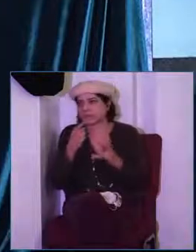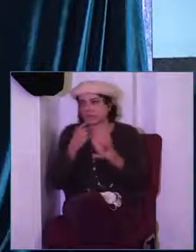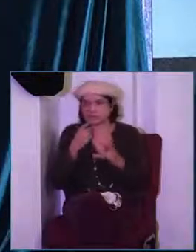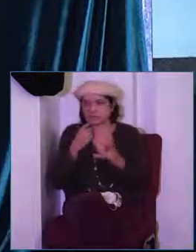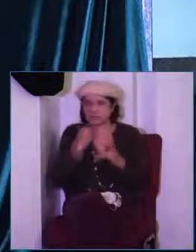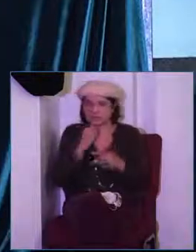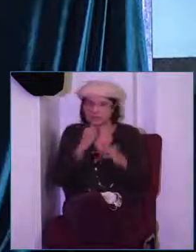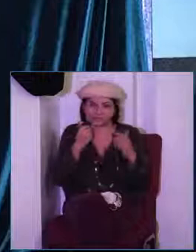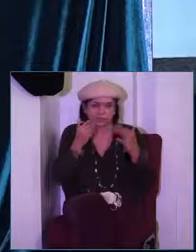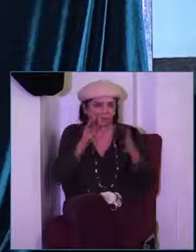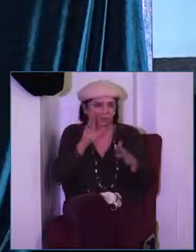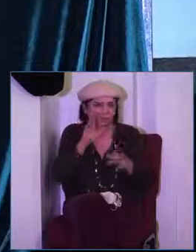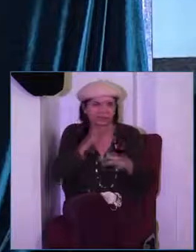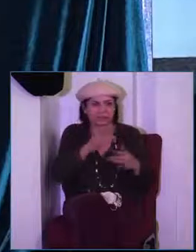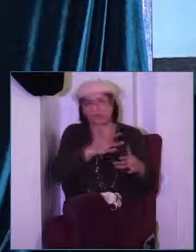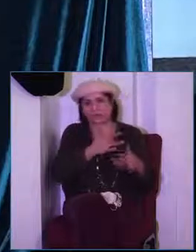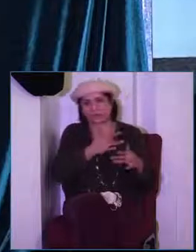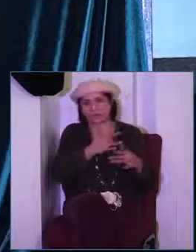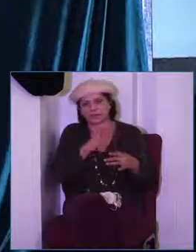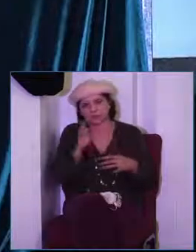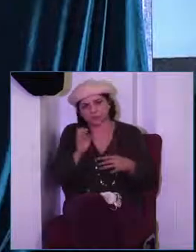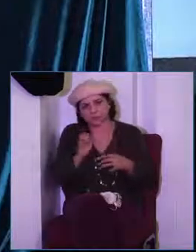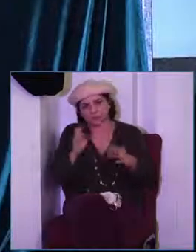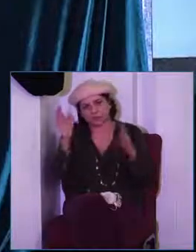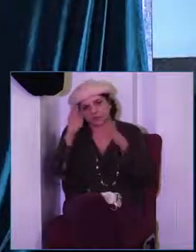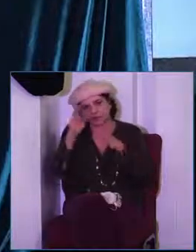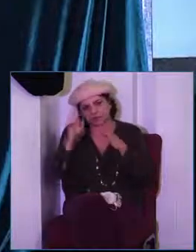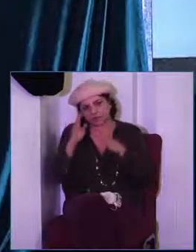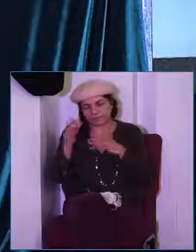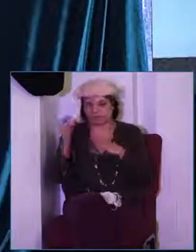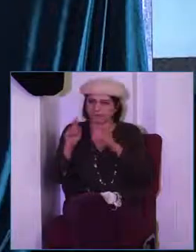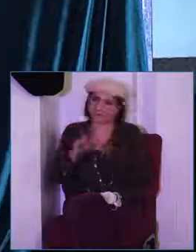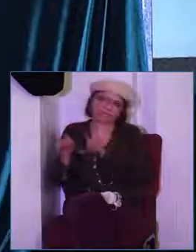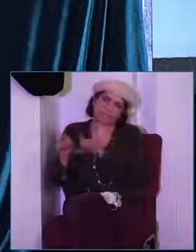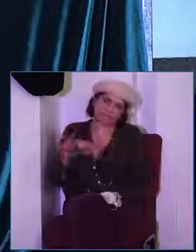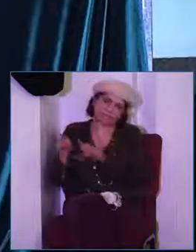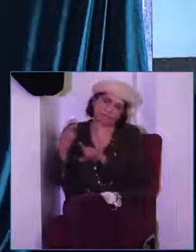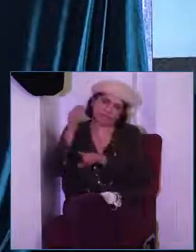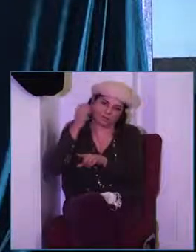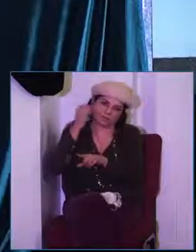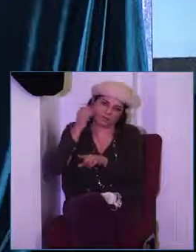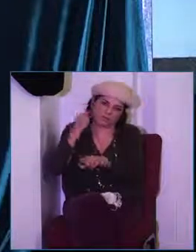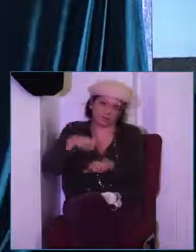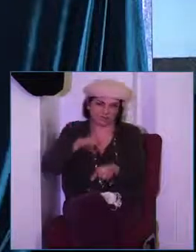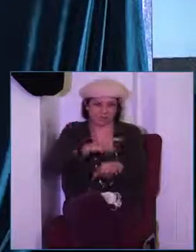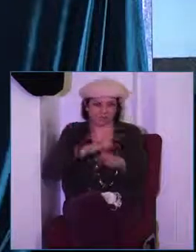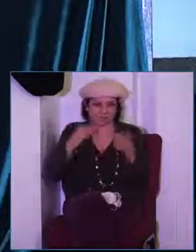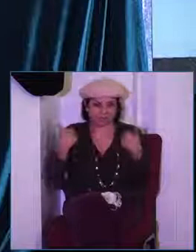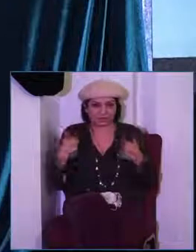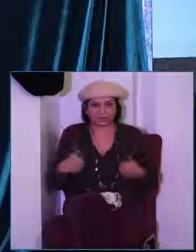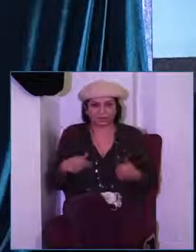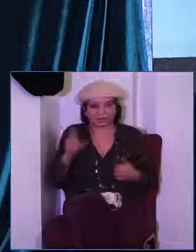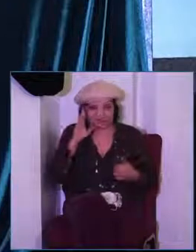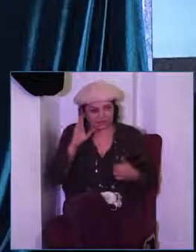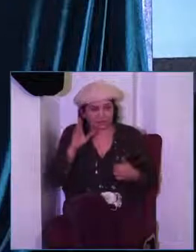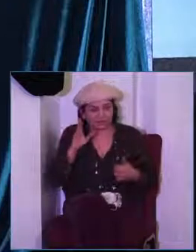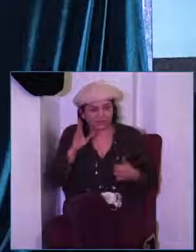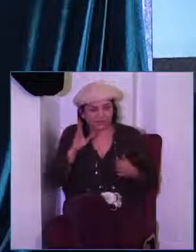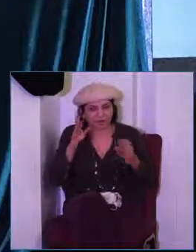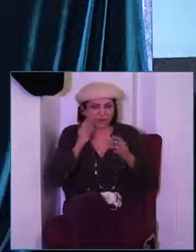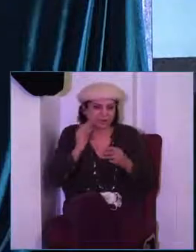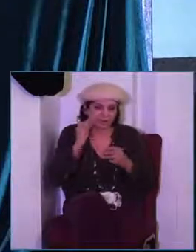be troubled, he also knew that we were human and that we're going to experience loss in one way or